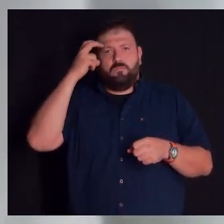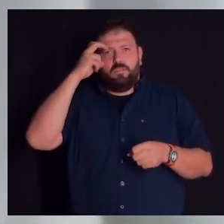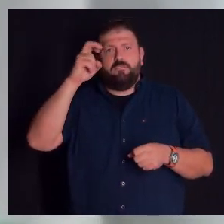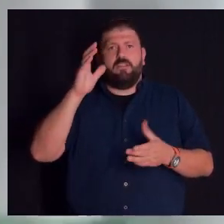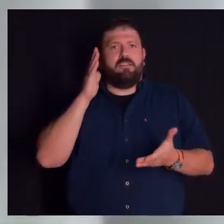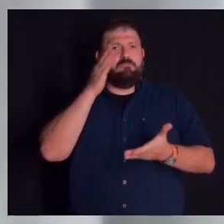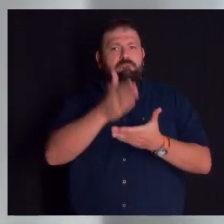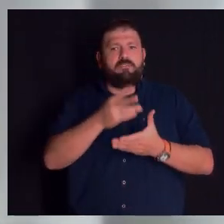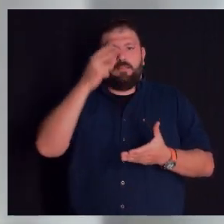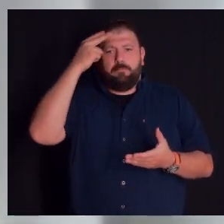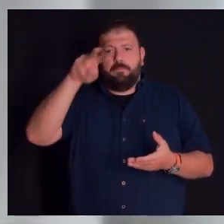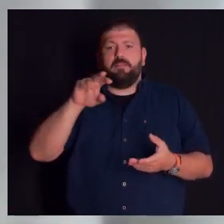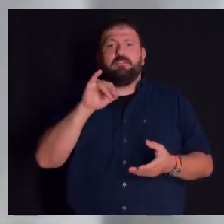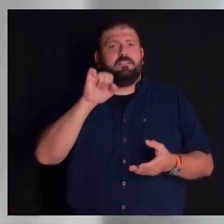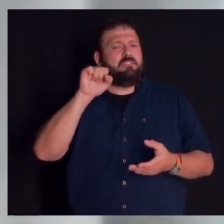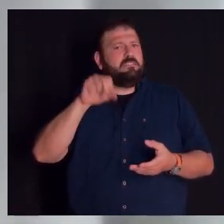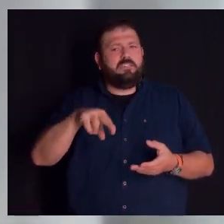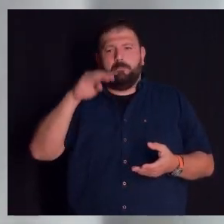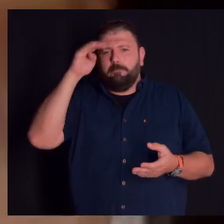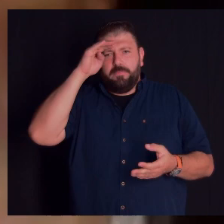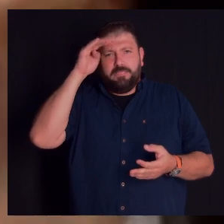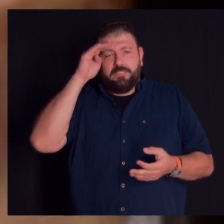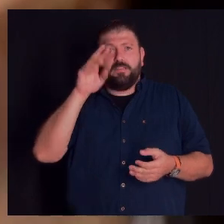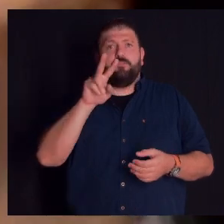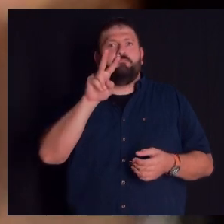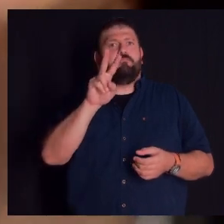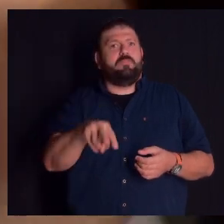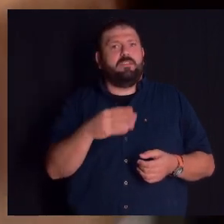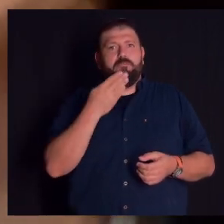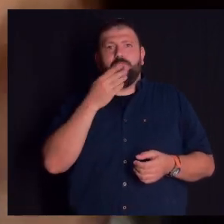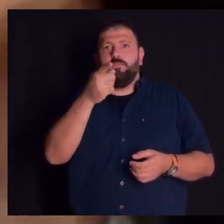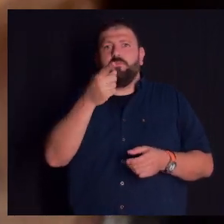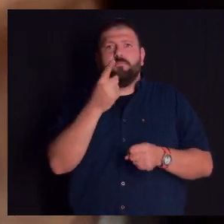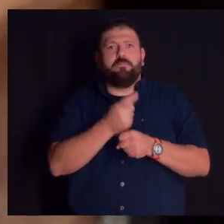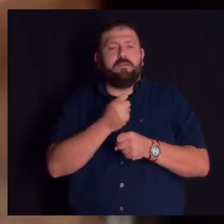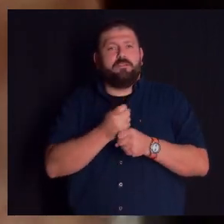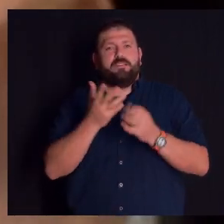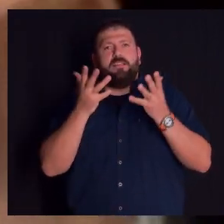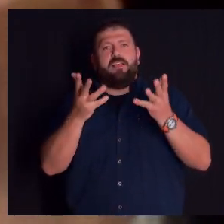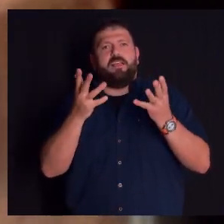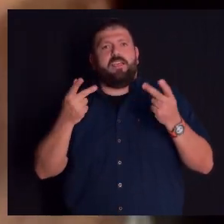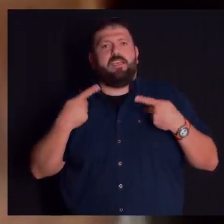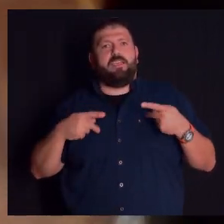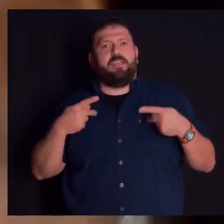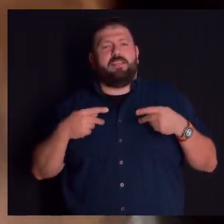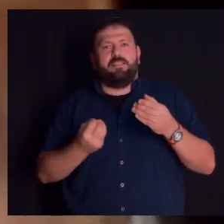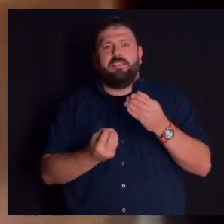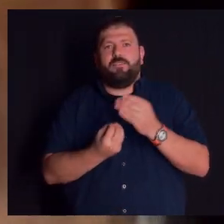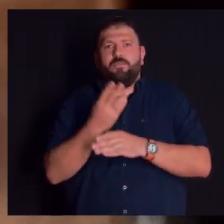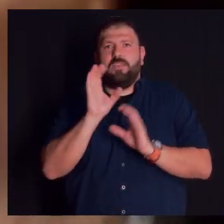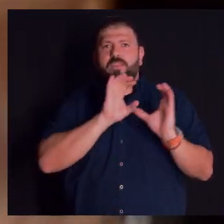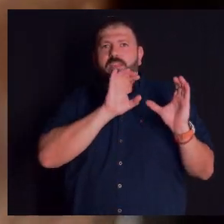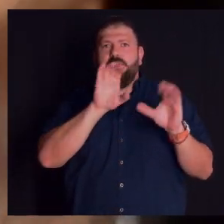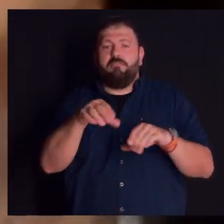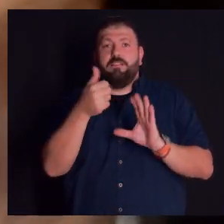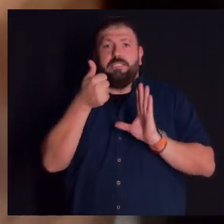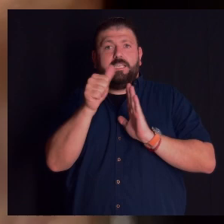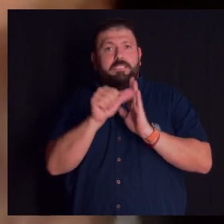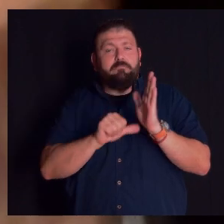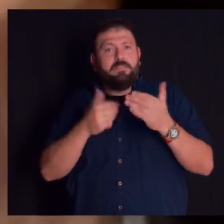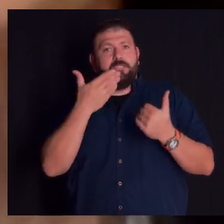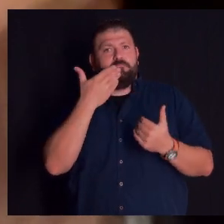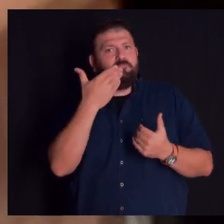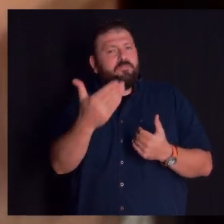there, and without thinking, I'll be there. Yes, you are an inspiration for new people that are starting in